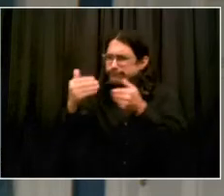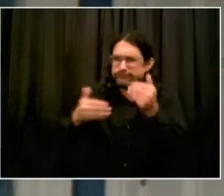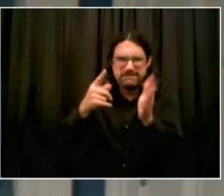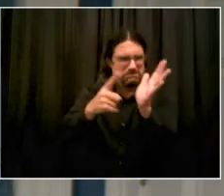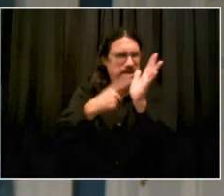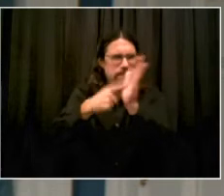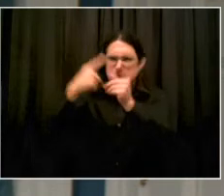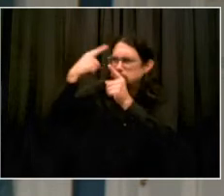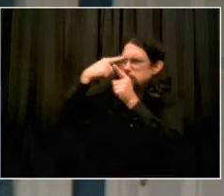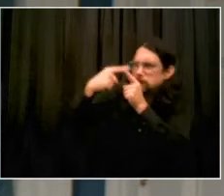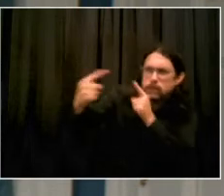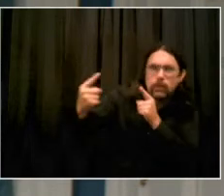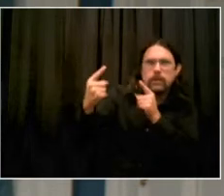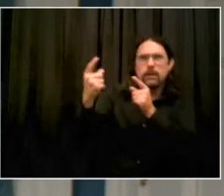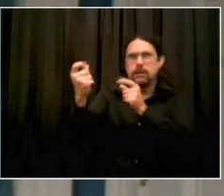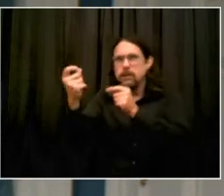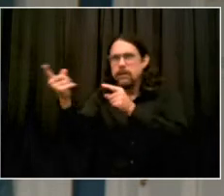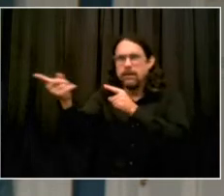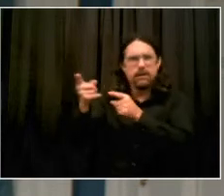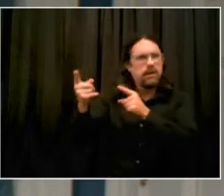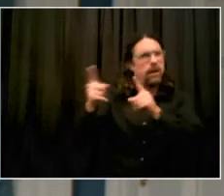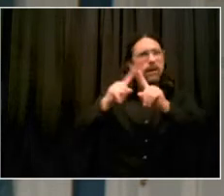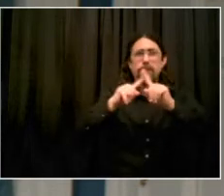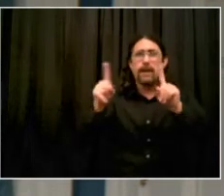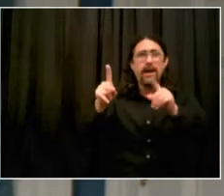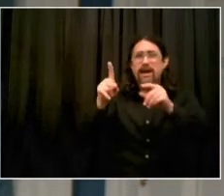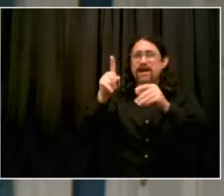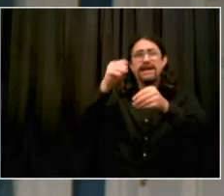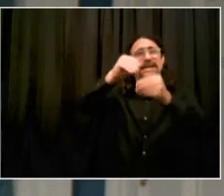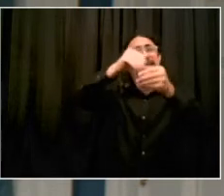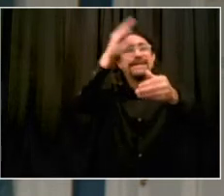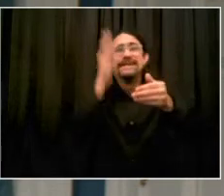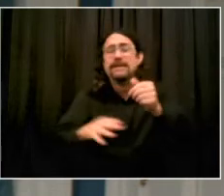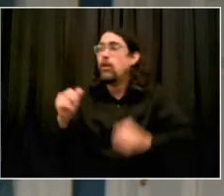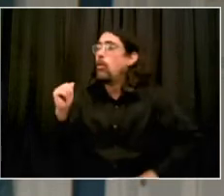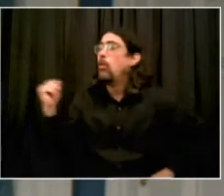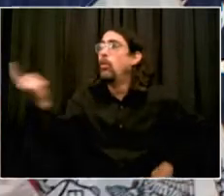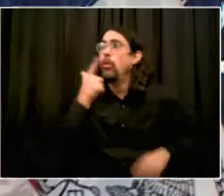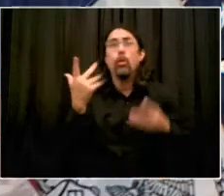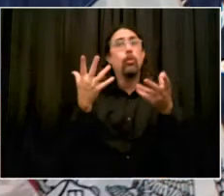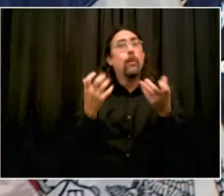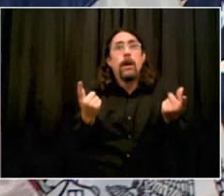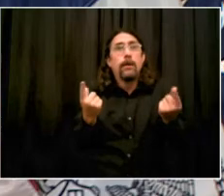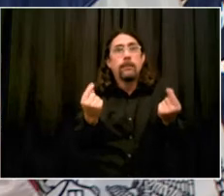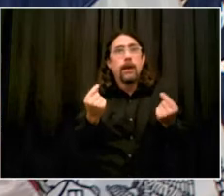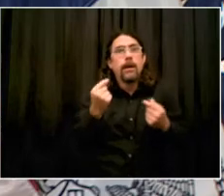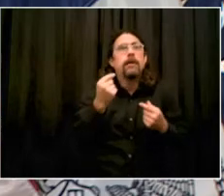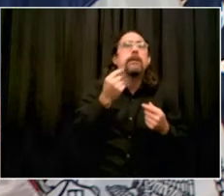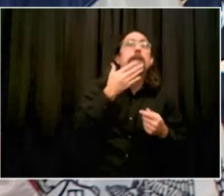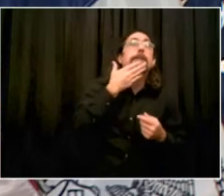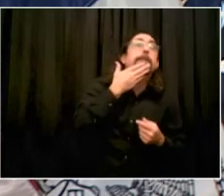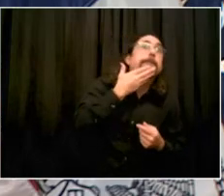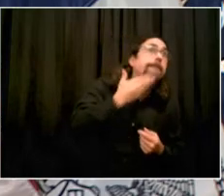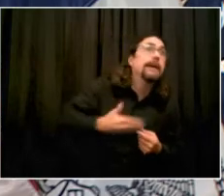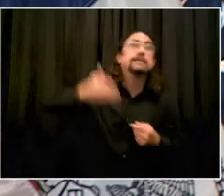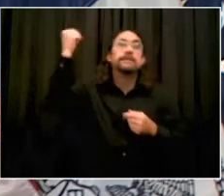Hey, good morning, Mr. Mayor. Just a couple of questions for yourself and the health officials there. I'm